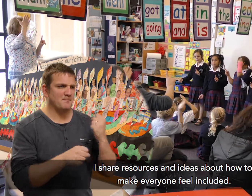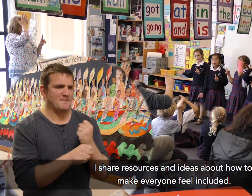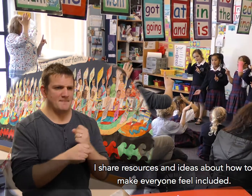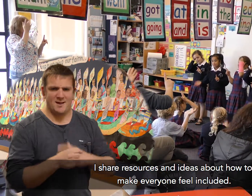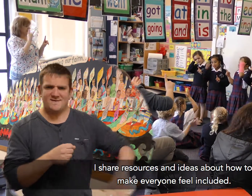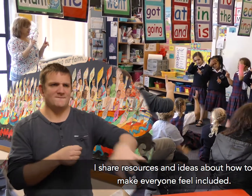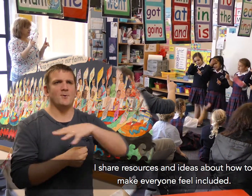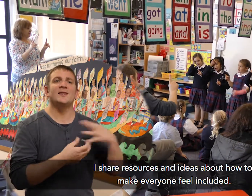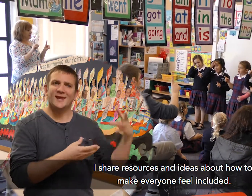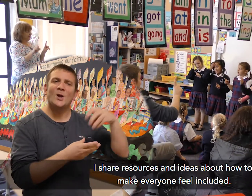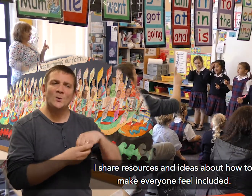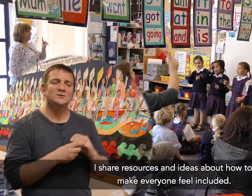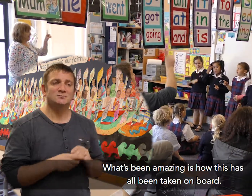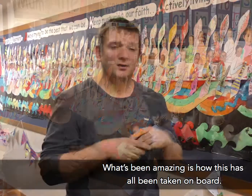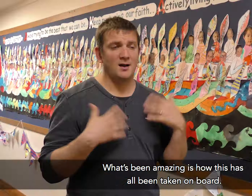feel included.